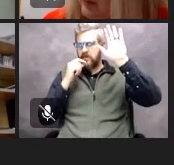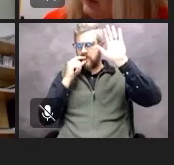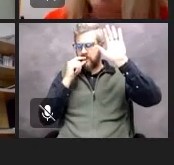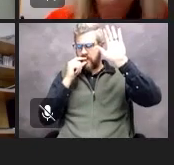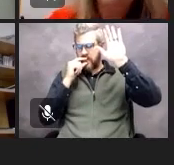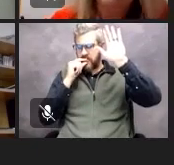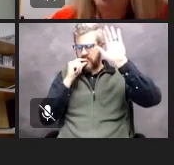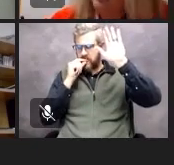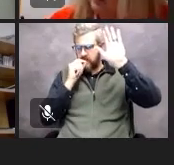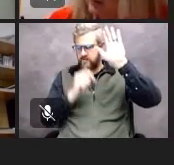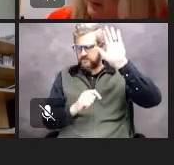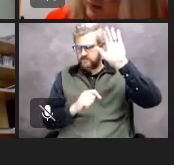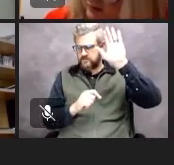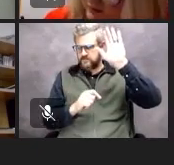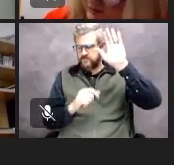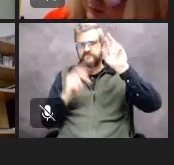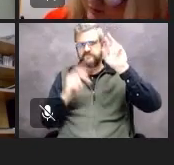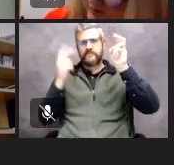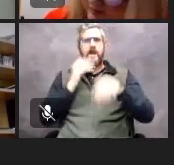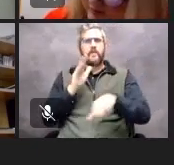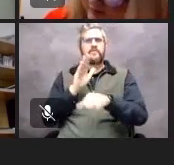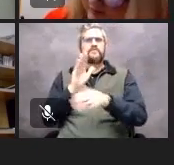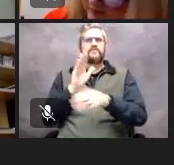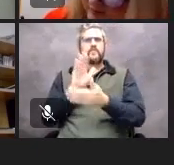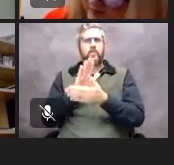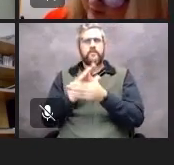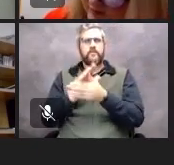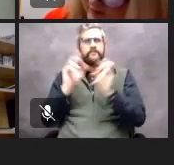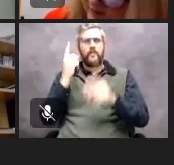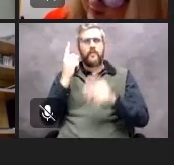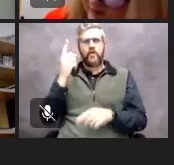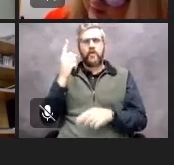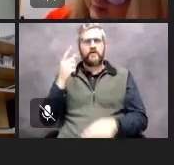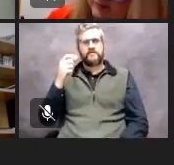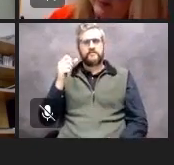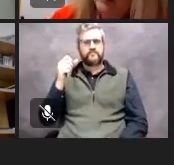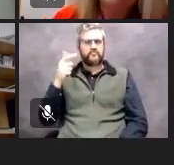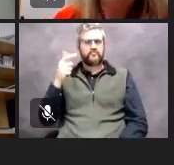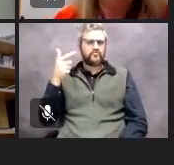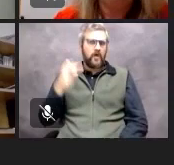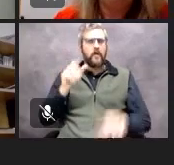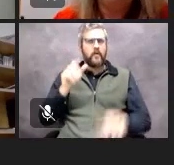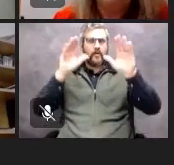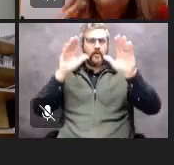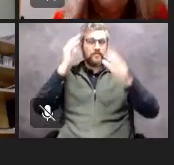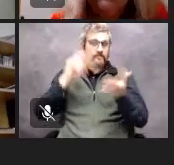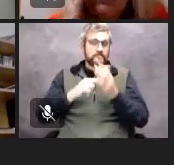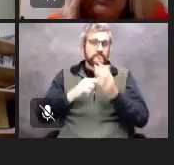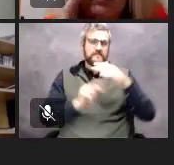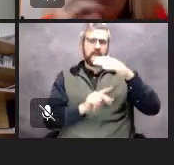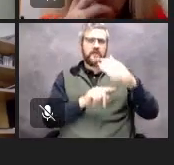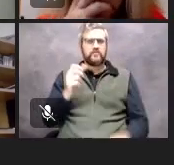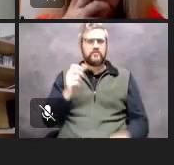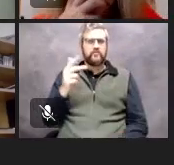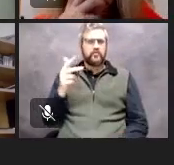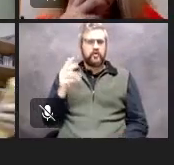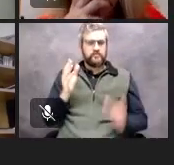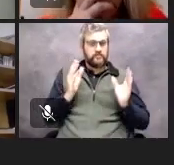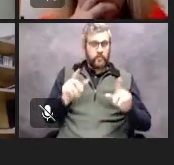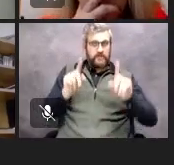We're what I call a one-shot wonder school because we're K through 3. So we just teach, we just test for 3rd